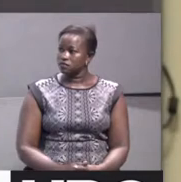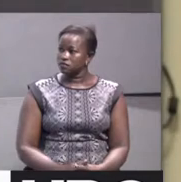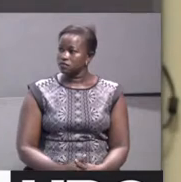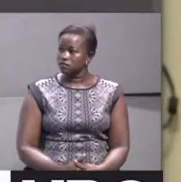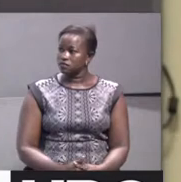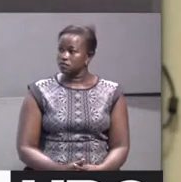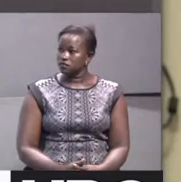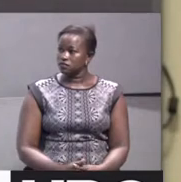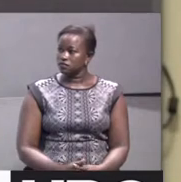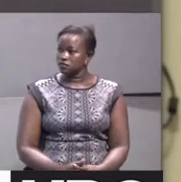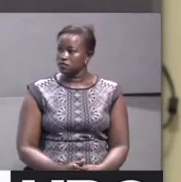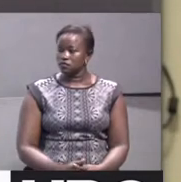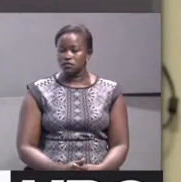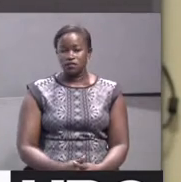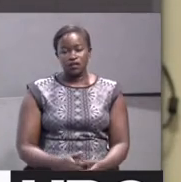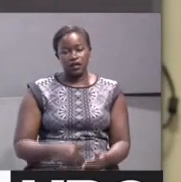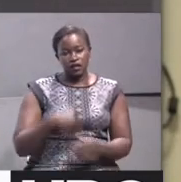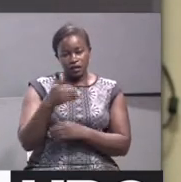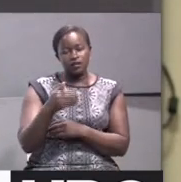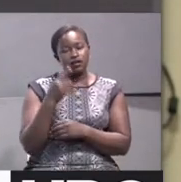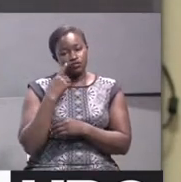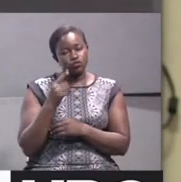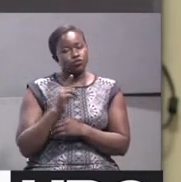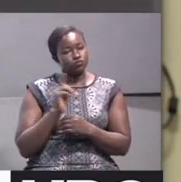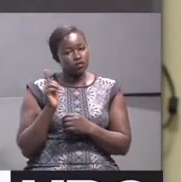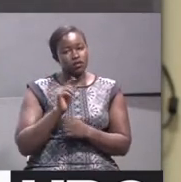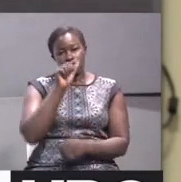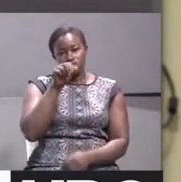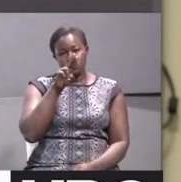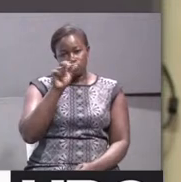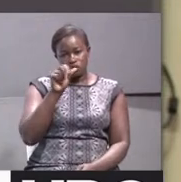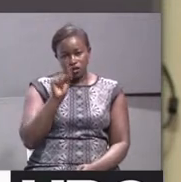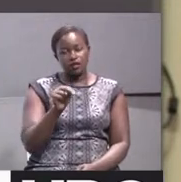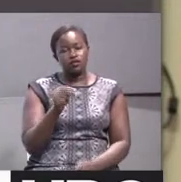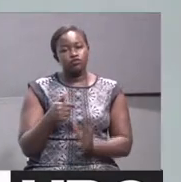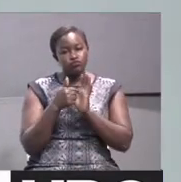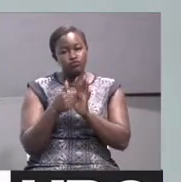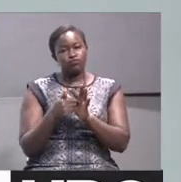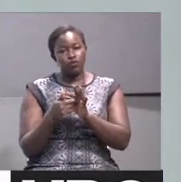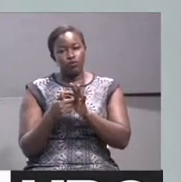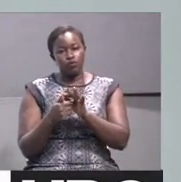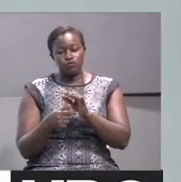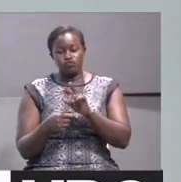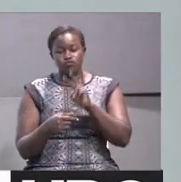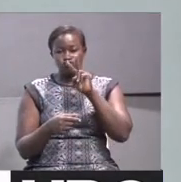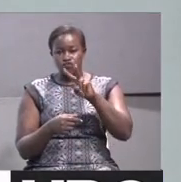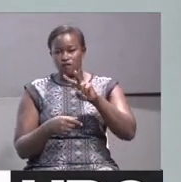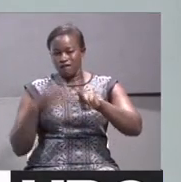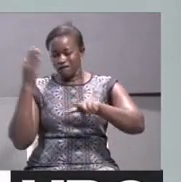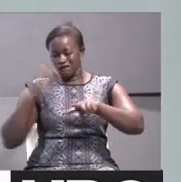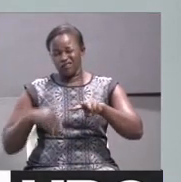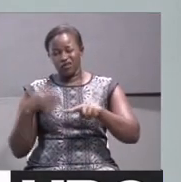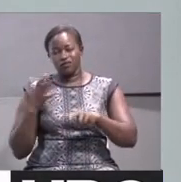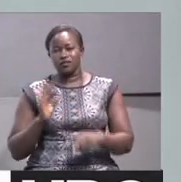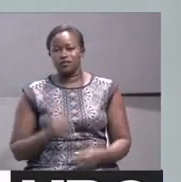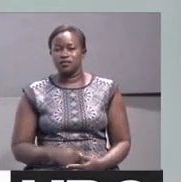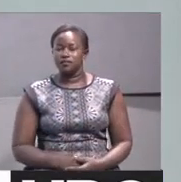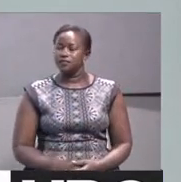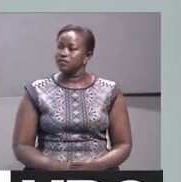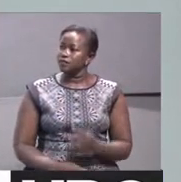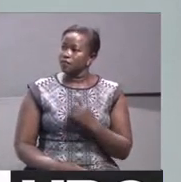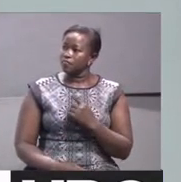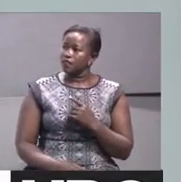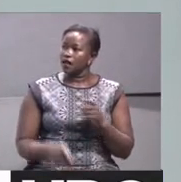He later discovered that this was Susan Magara, showing the 2 cut fingers. My lord, also this SD contained